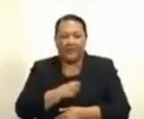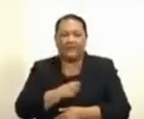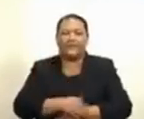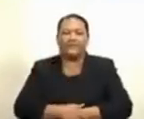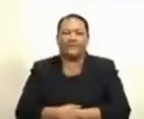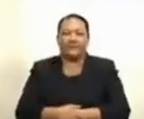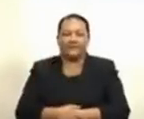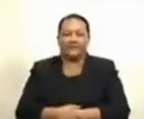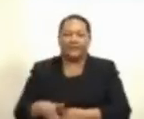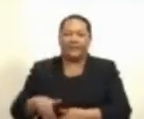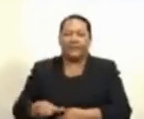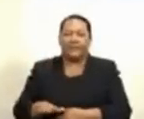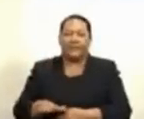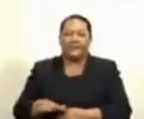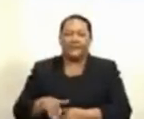members of our